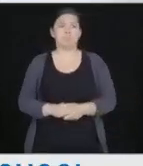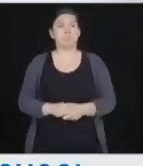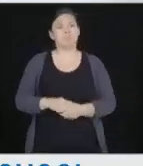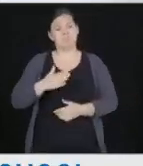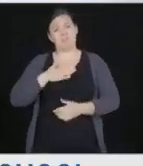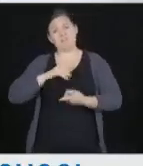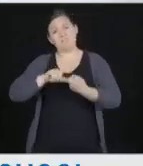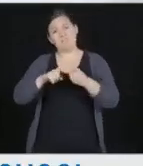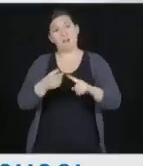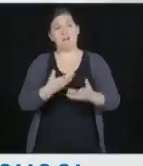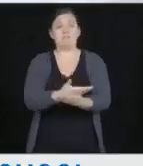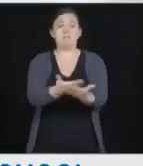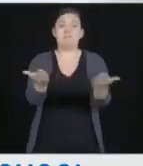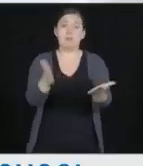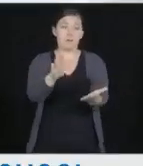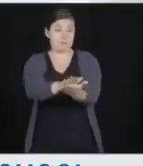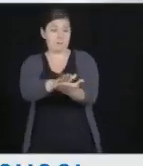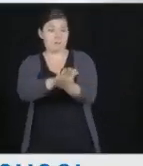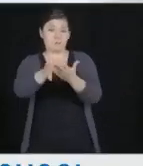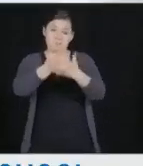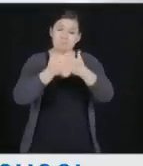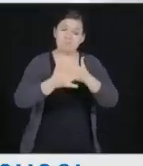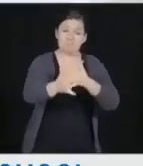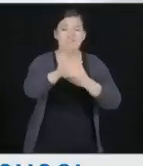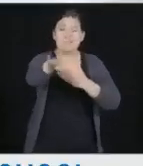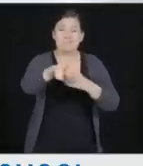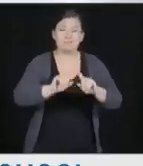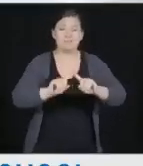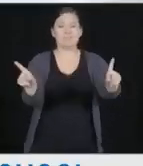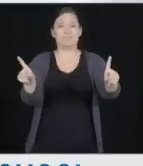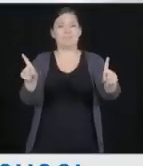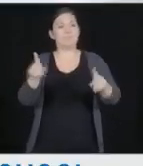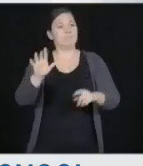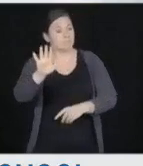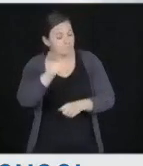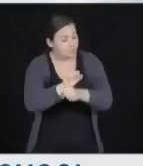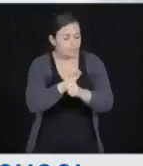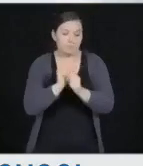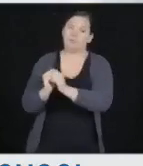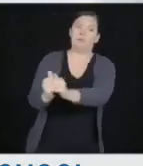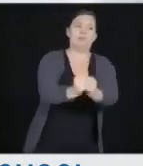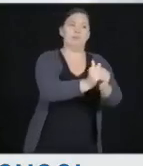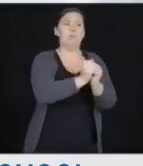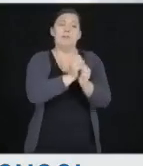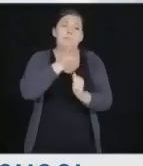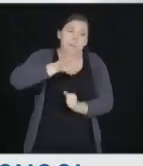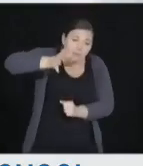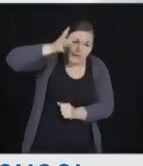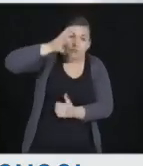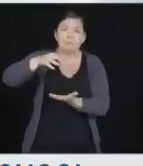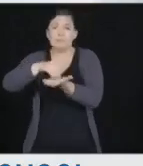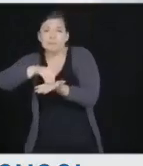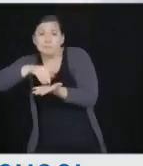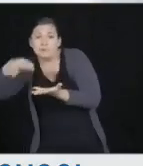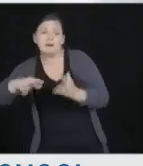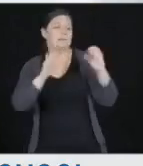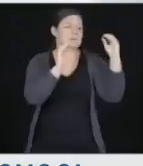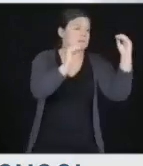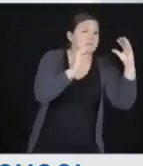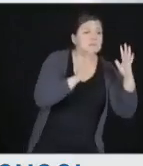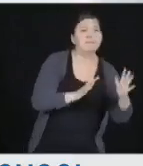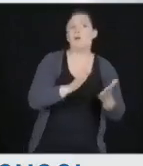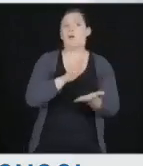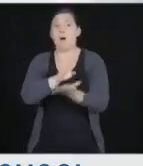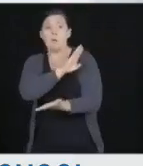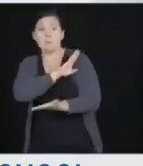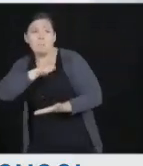As we've said many times since the outset of this global pandemic, nothing is more important than protecting the health and well-being of all